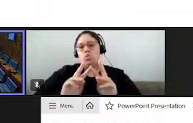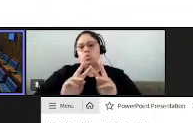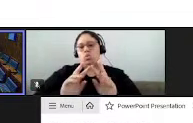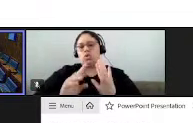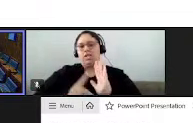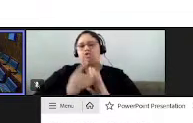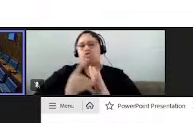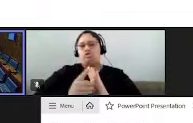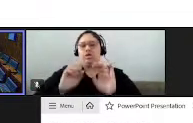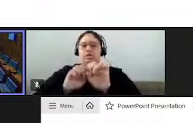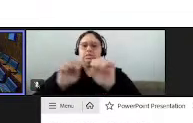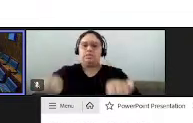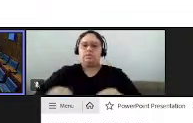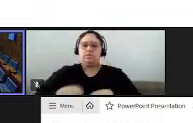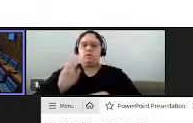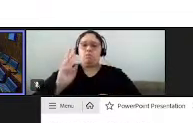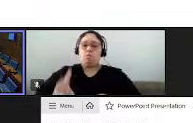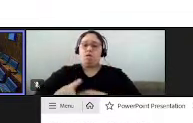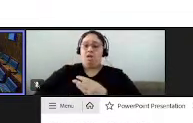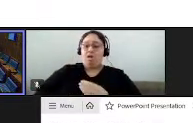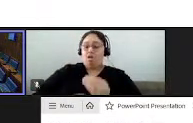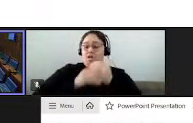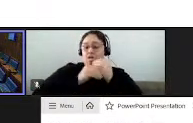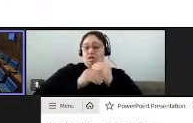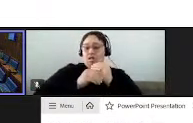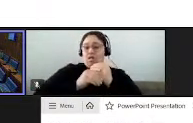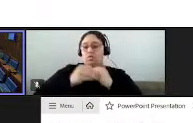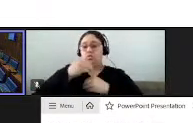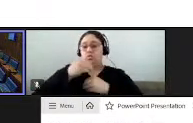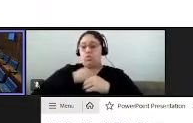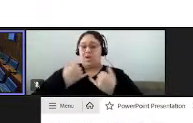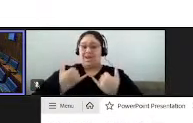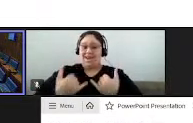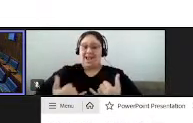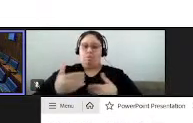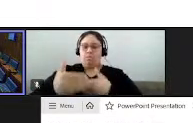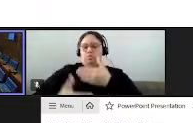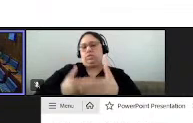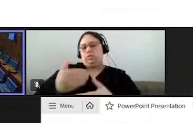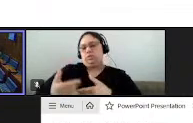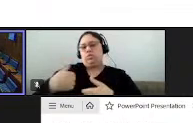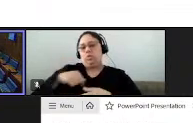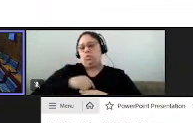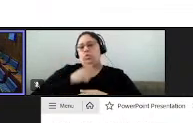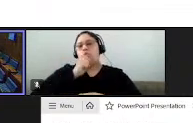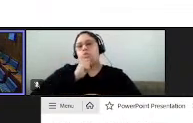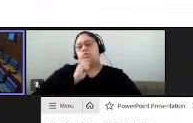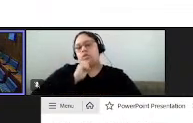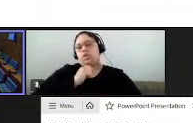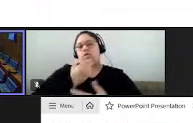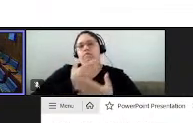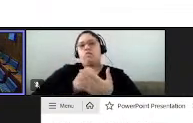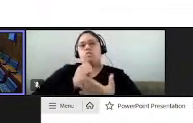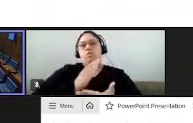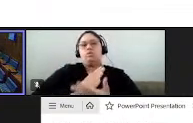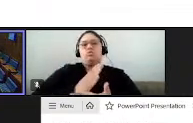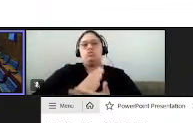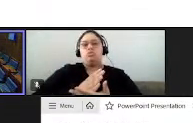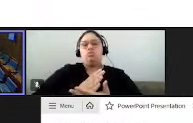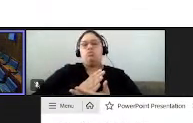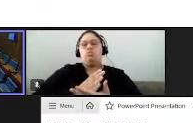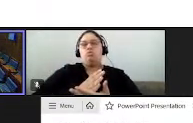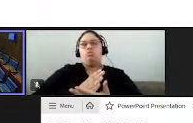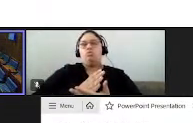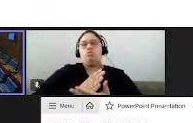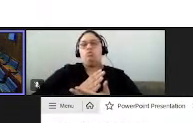digitized system have added or add to the current processes that we are putting in place to ensure that